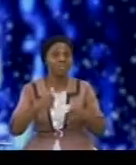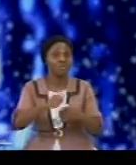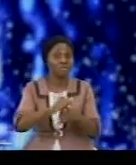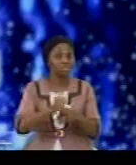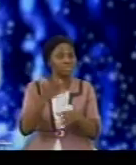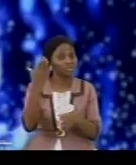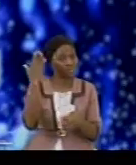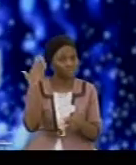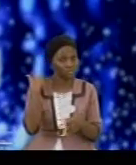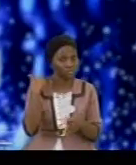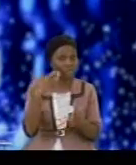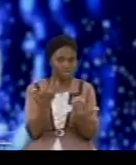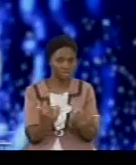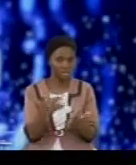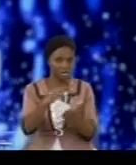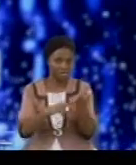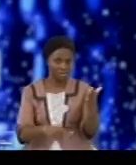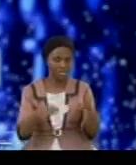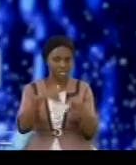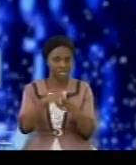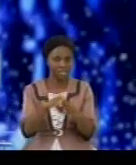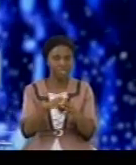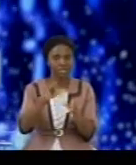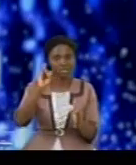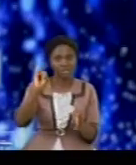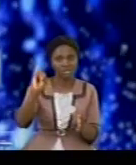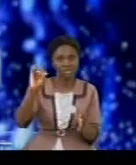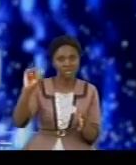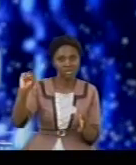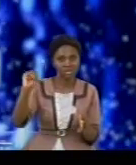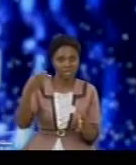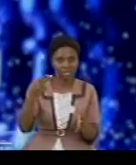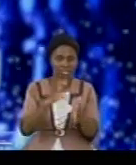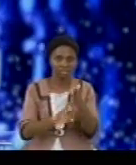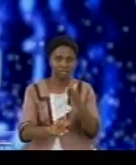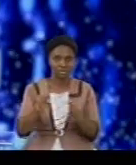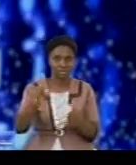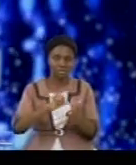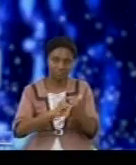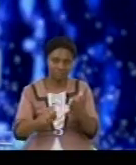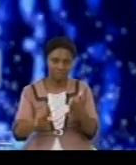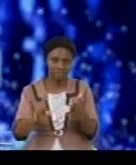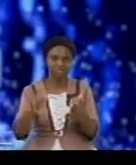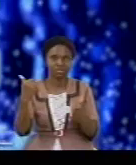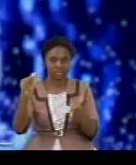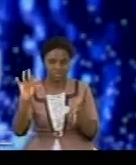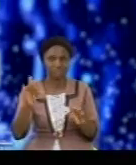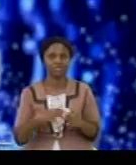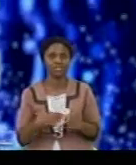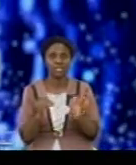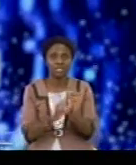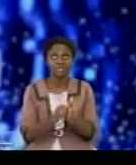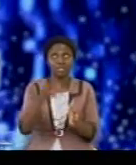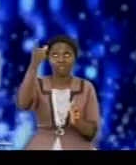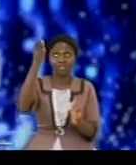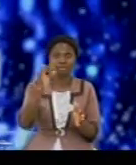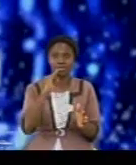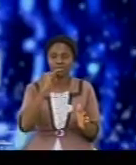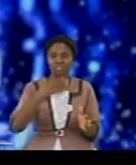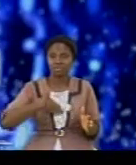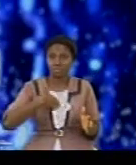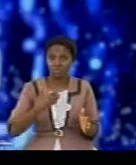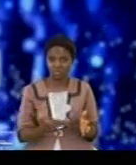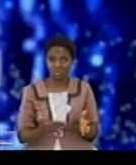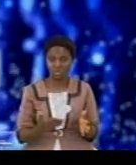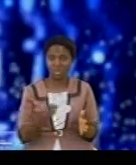from Isaiah chapter 1, verse 18. That God is willing. There's no one who comes unto the Lord that he will turn